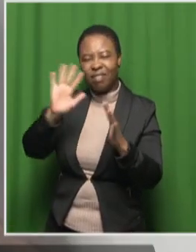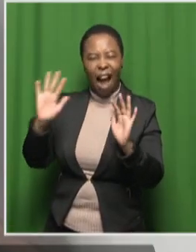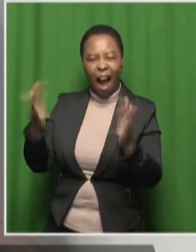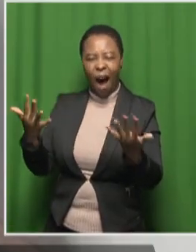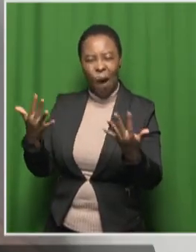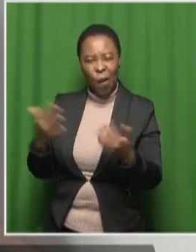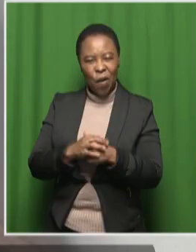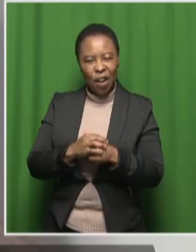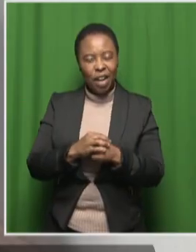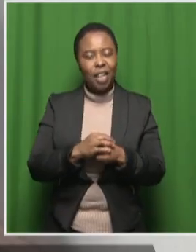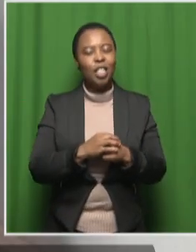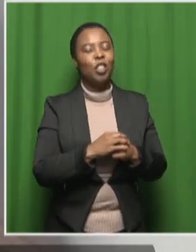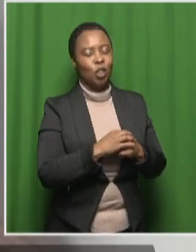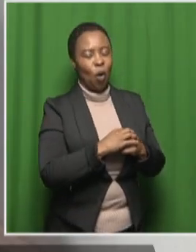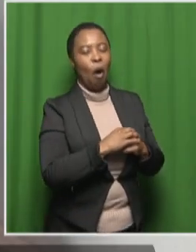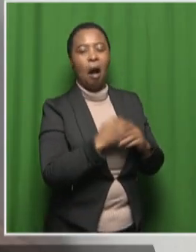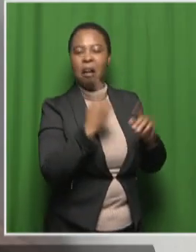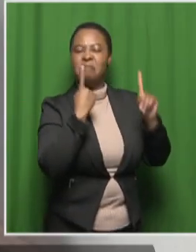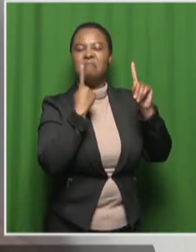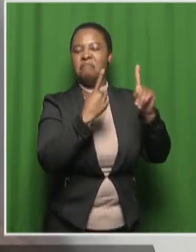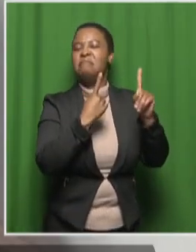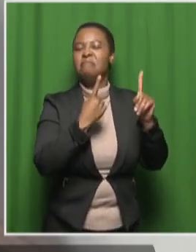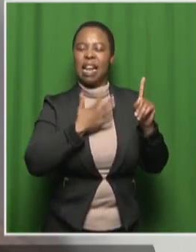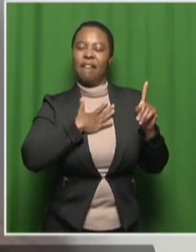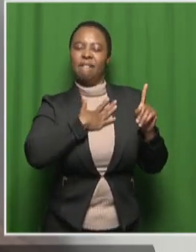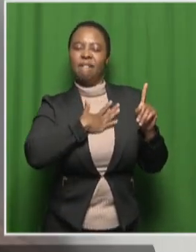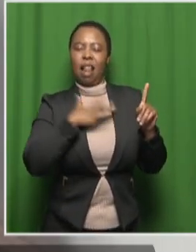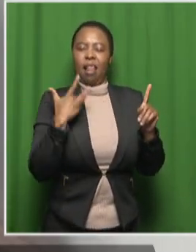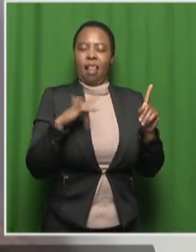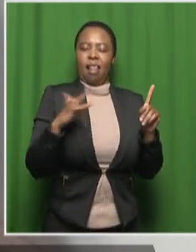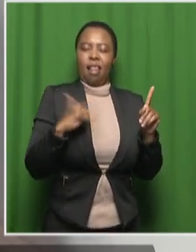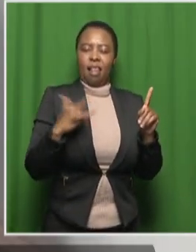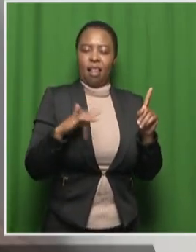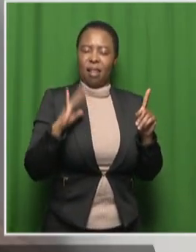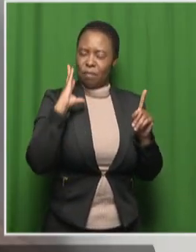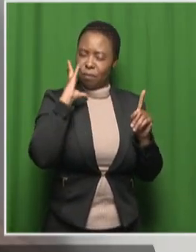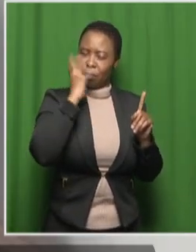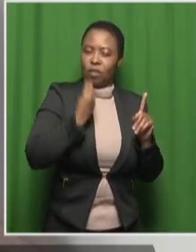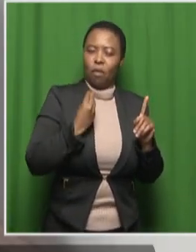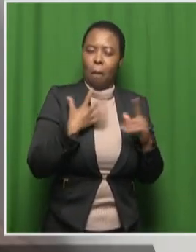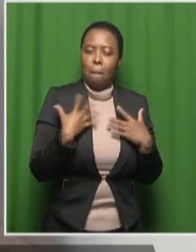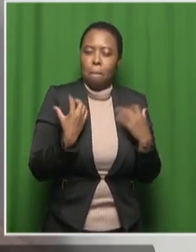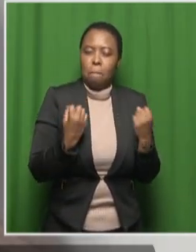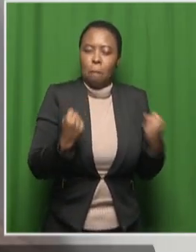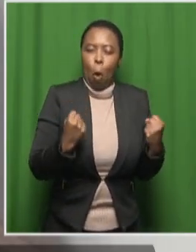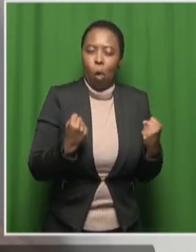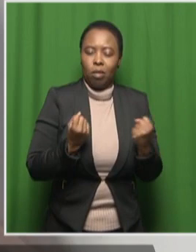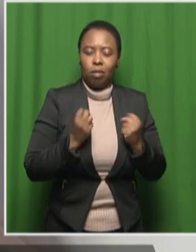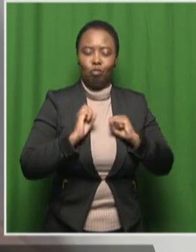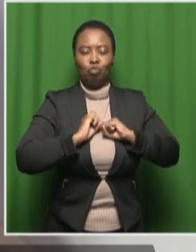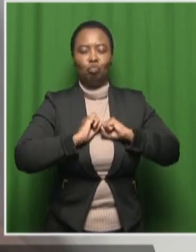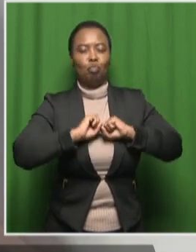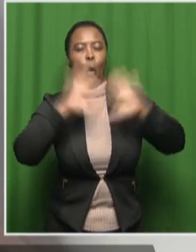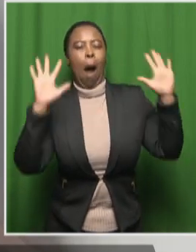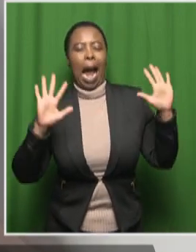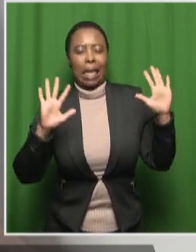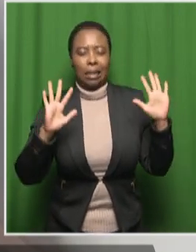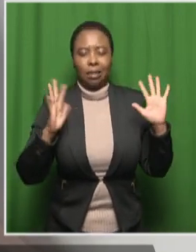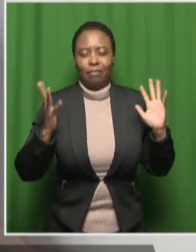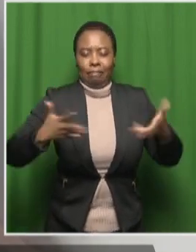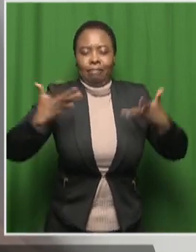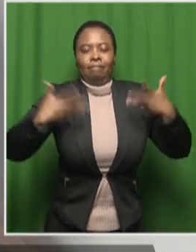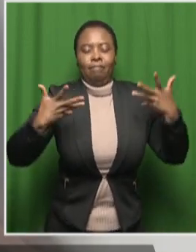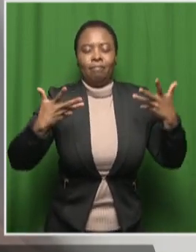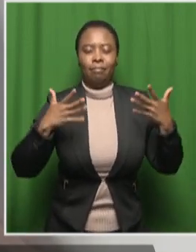It's meant to feel very elegant, but in a way that's bold, that's bright, that's vibrant, that's happy. It needs